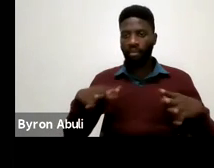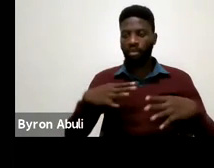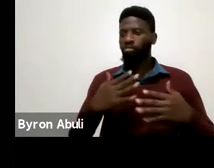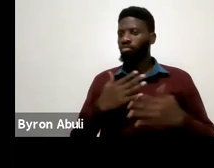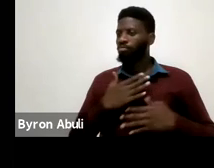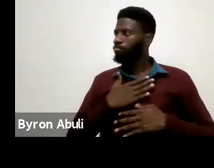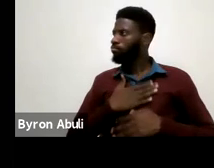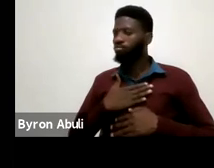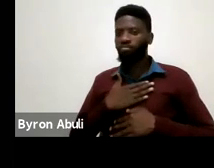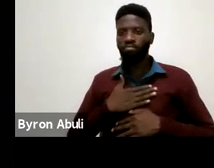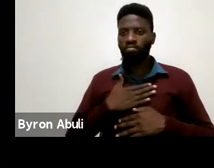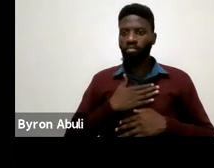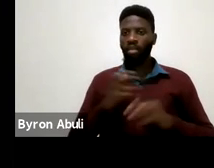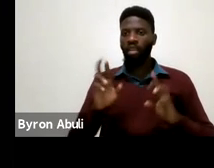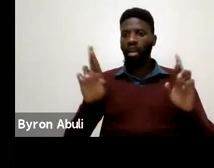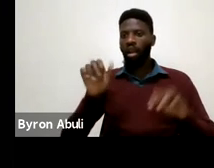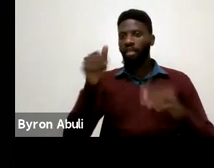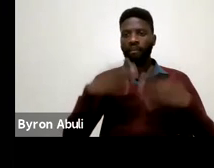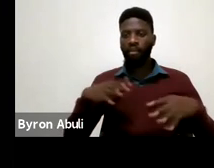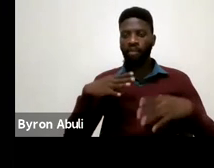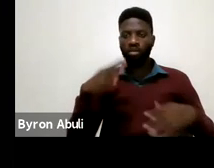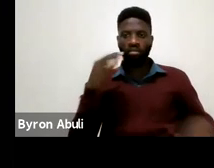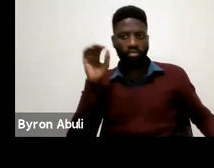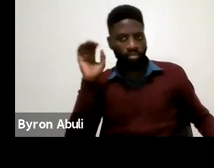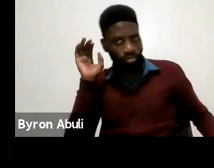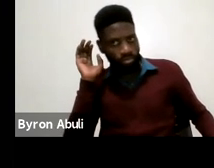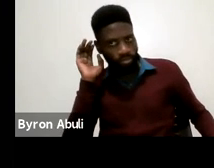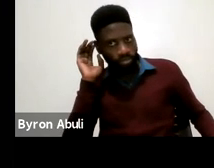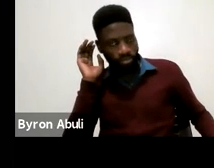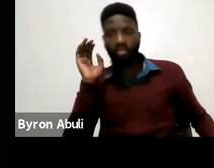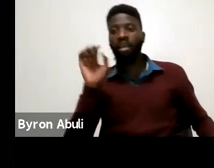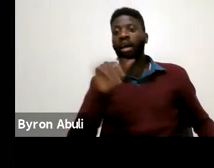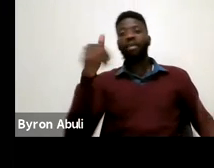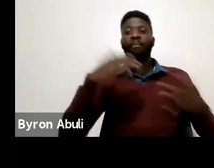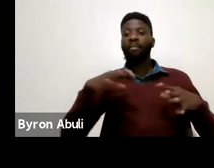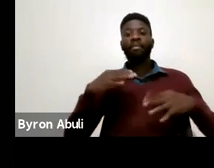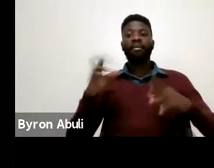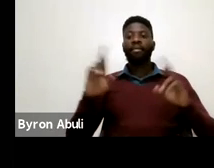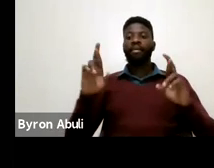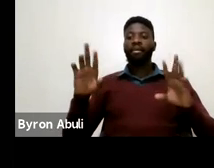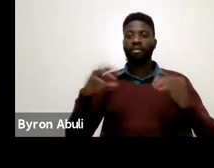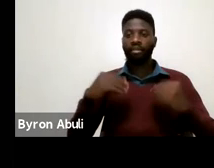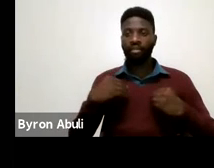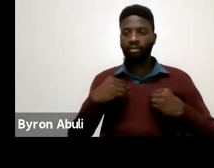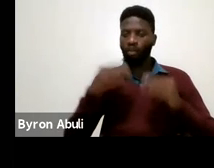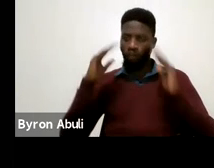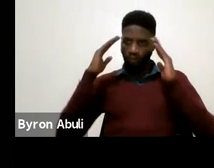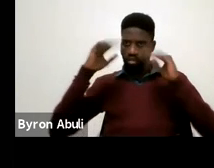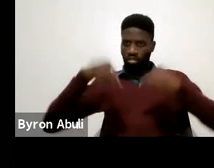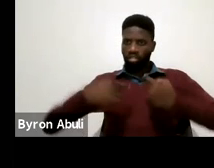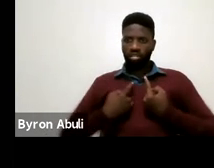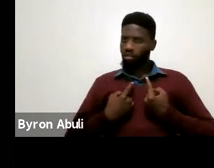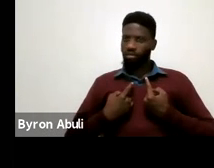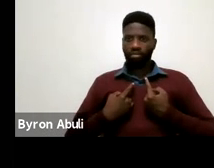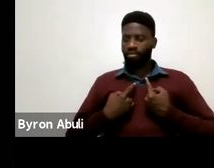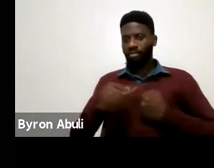that is willing to listen to others, an attitude that's willing to accept others, a selfless kind of mind where you look at others and